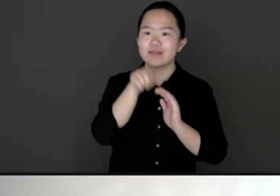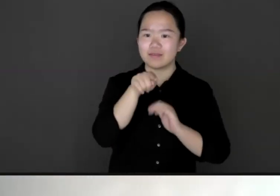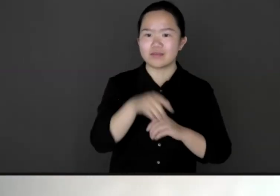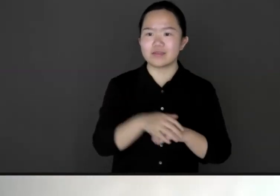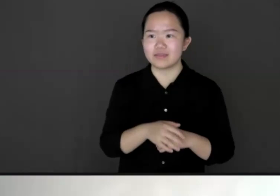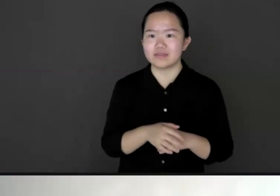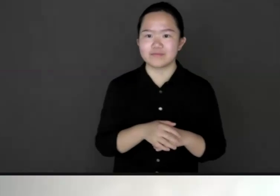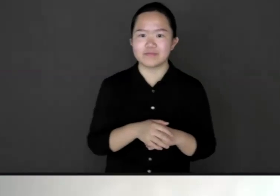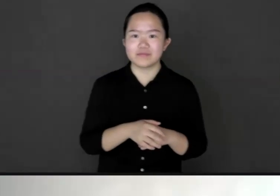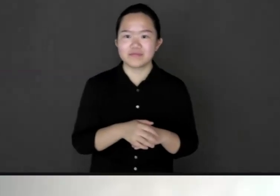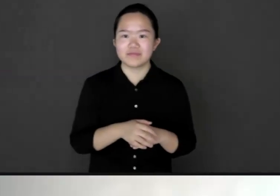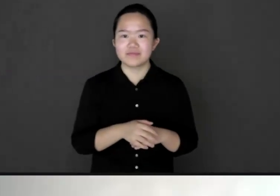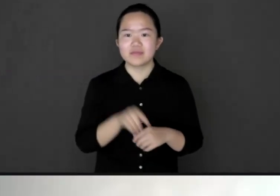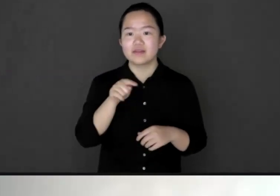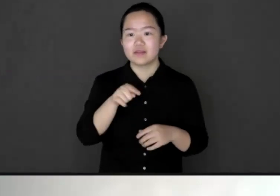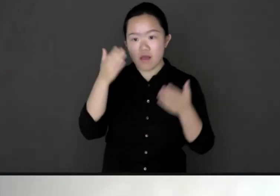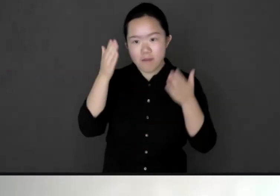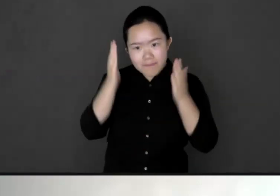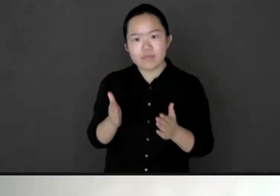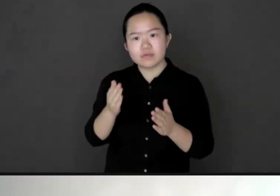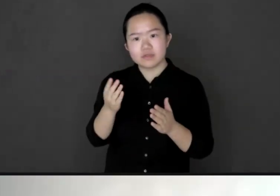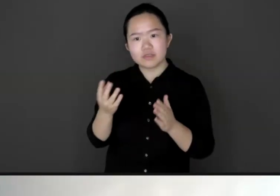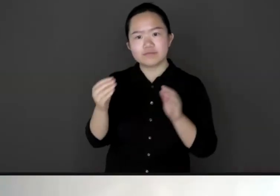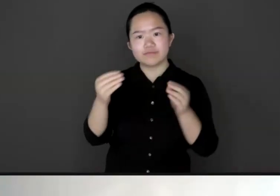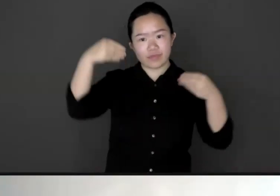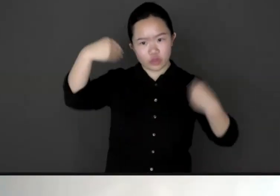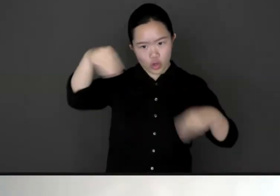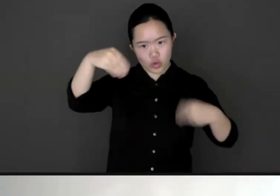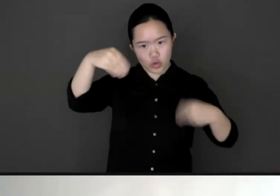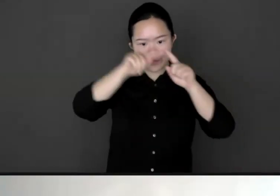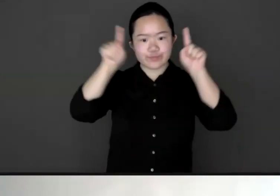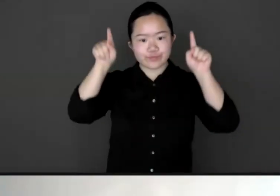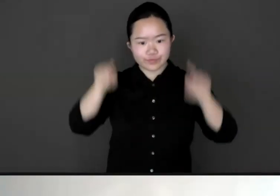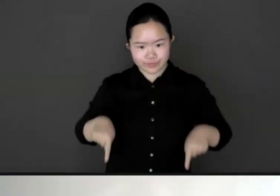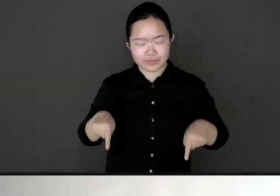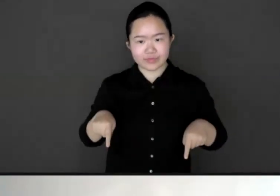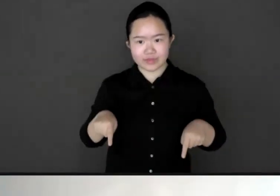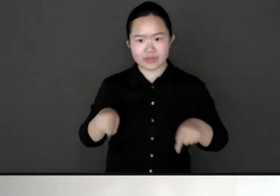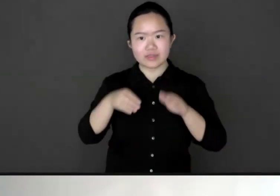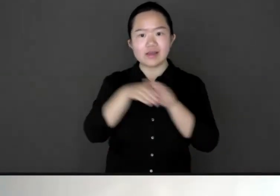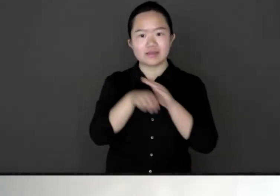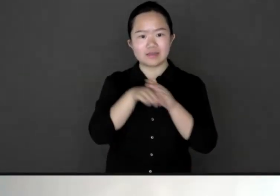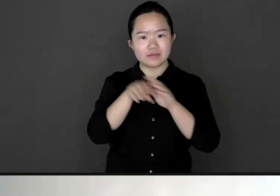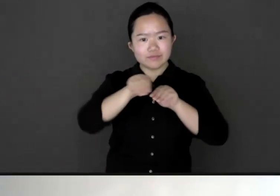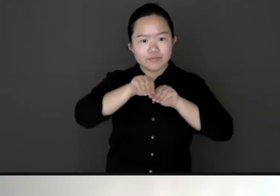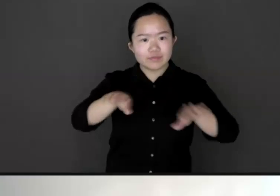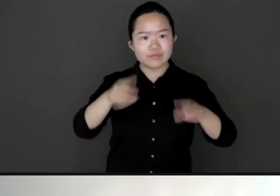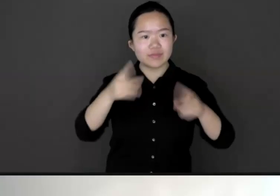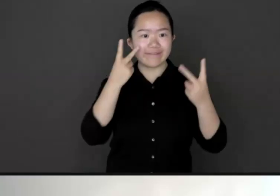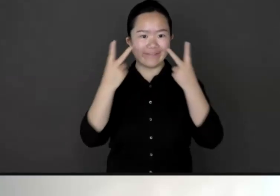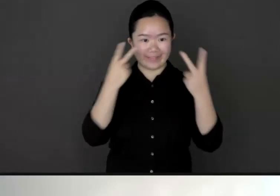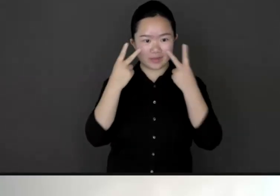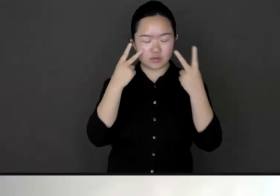that I think we're picking up the baton on is making the concept of an accessible document a visible concept to the